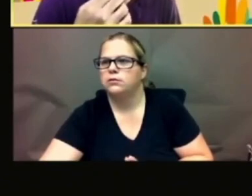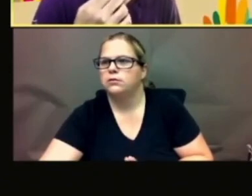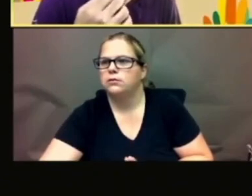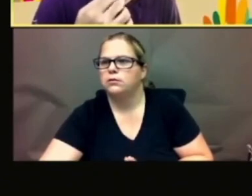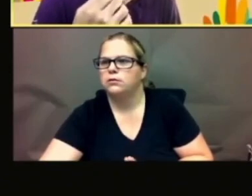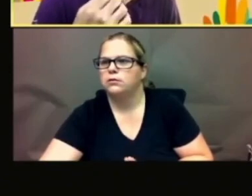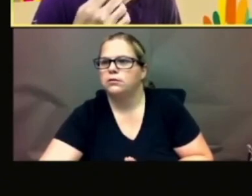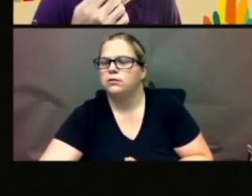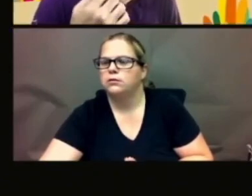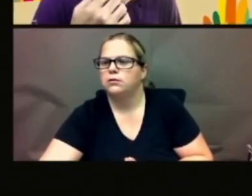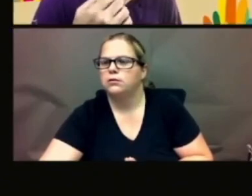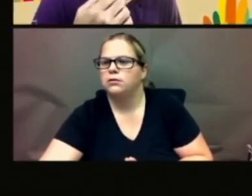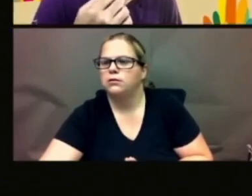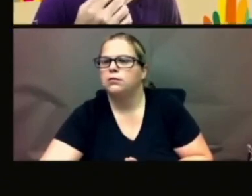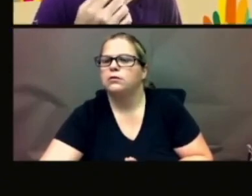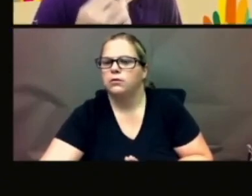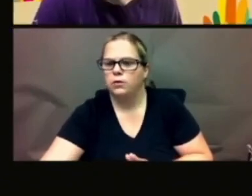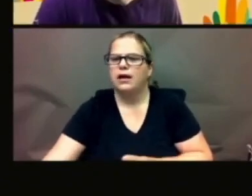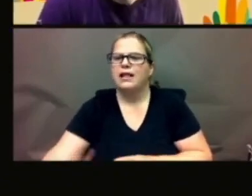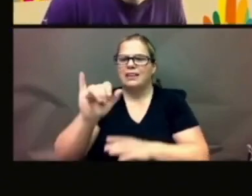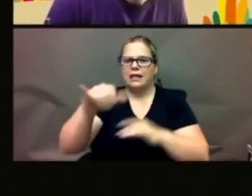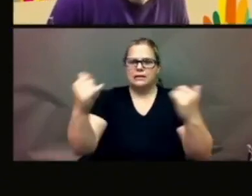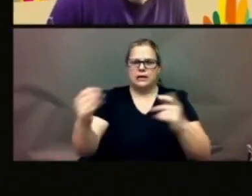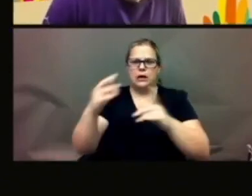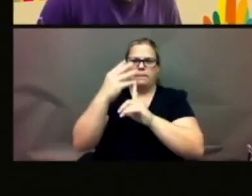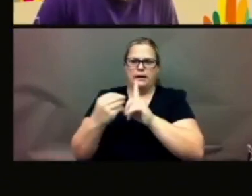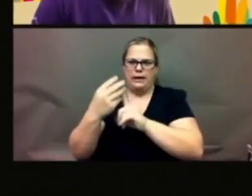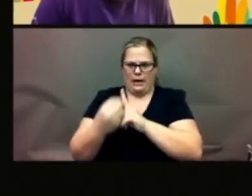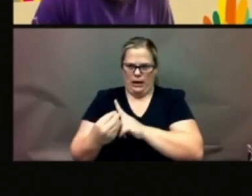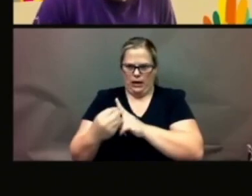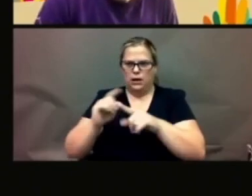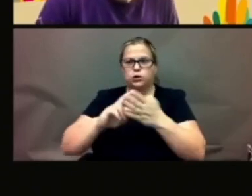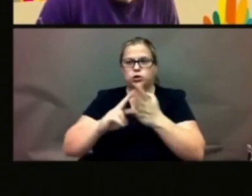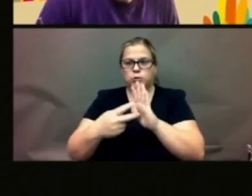a banana. right. And so